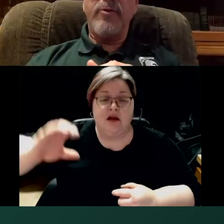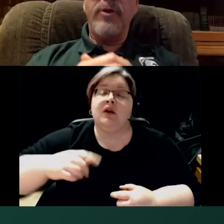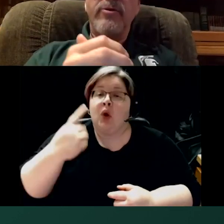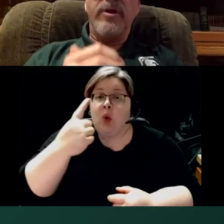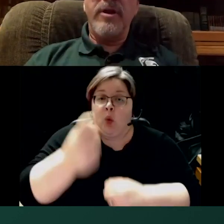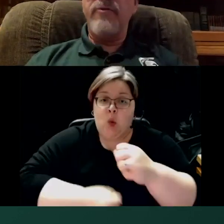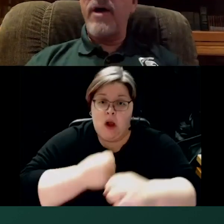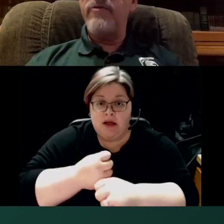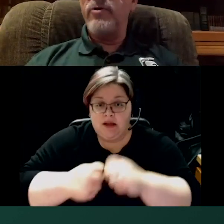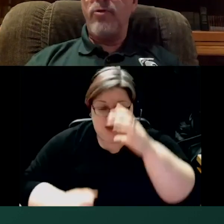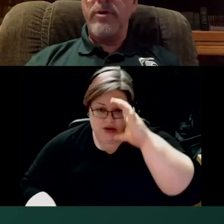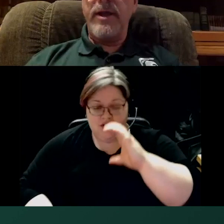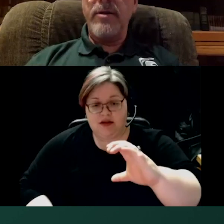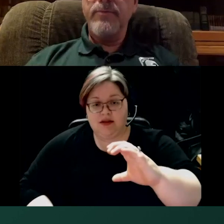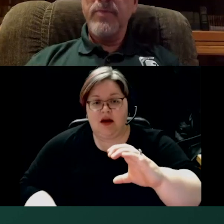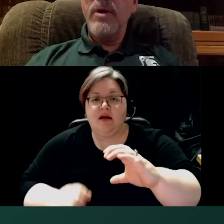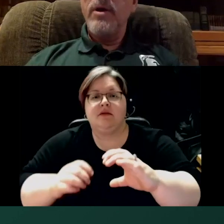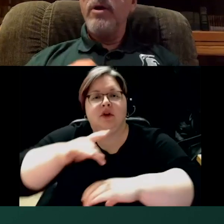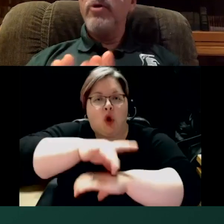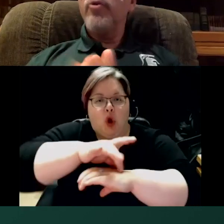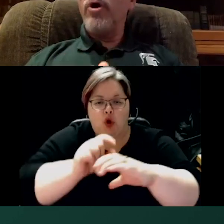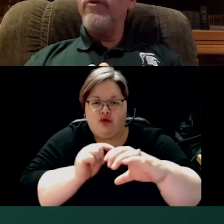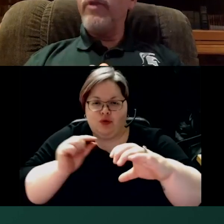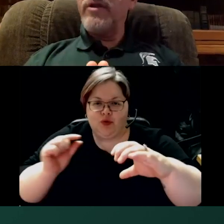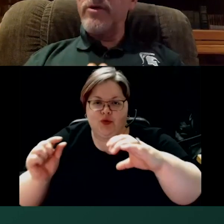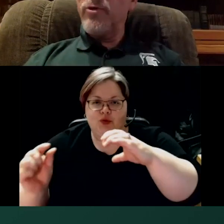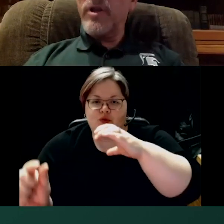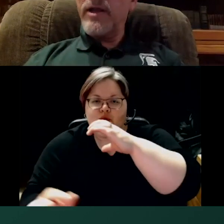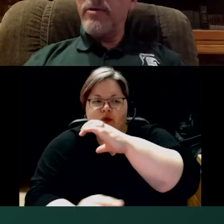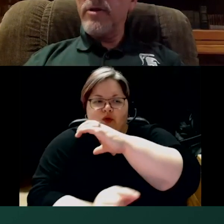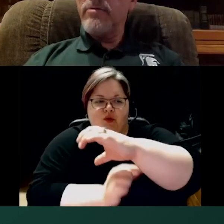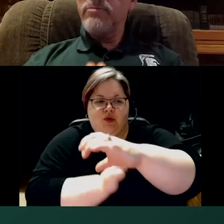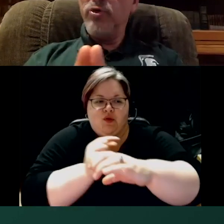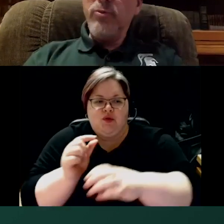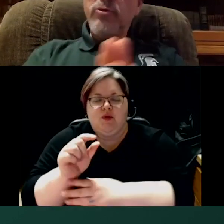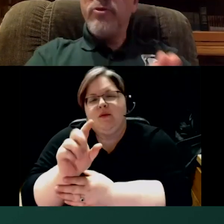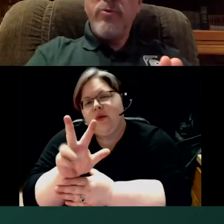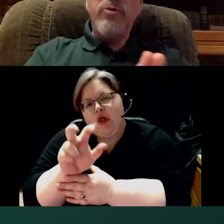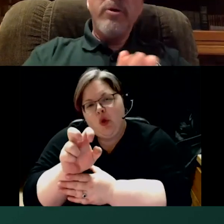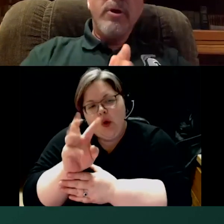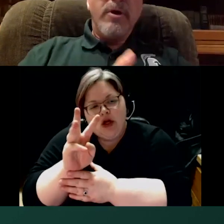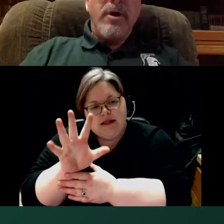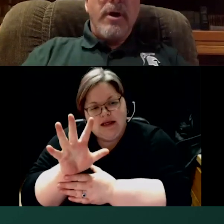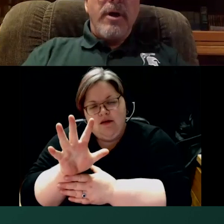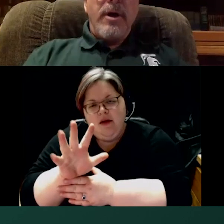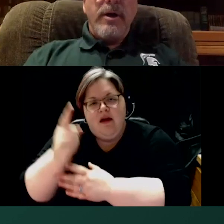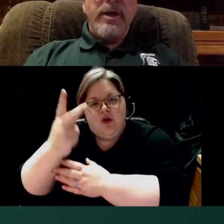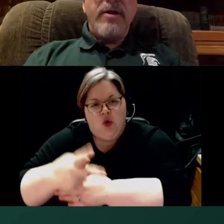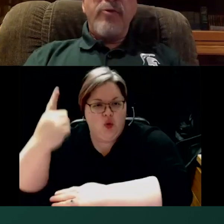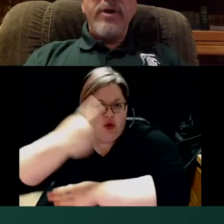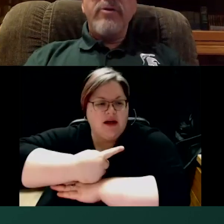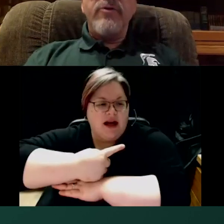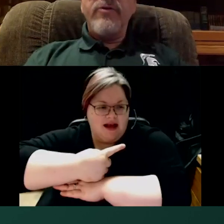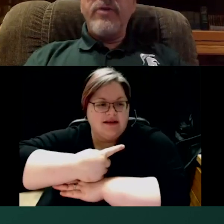it takes 365 and a quarter days. 12 of these lunar cycles, new moon to new moon,